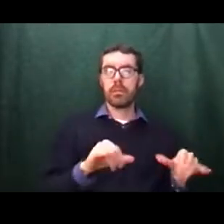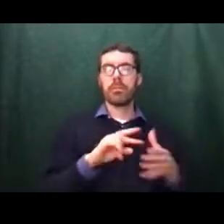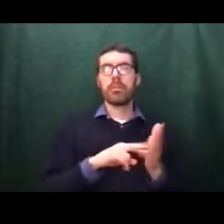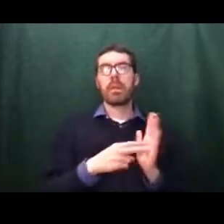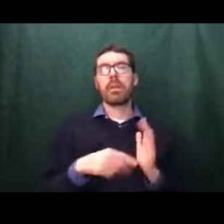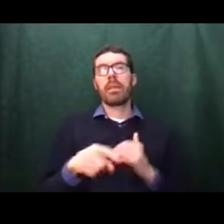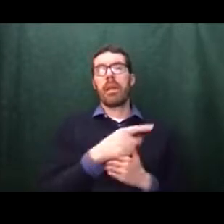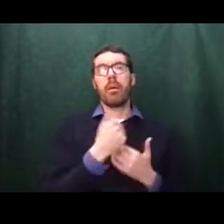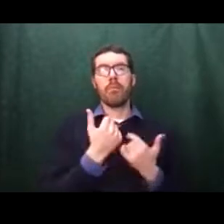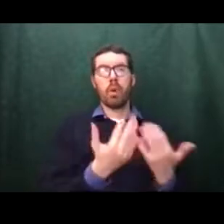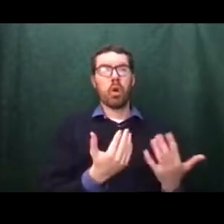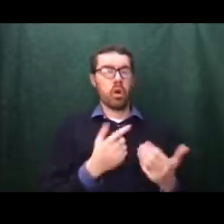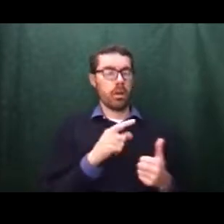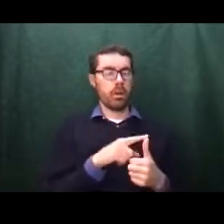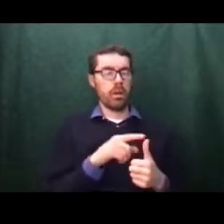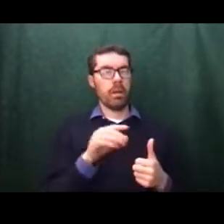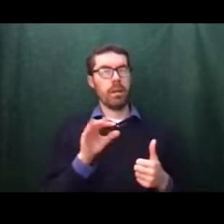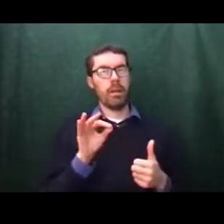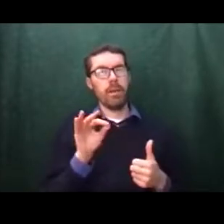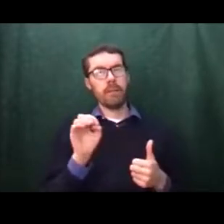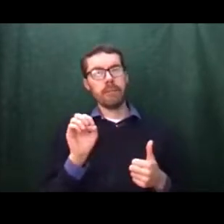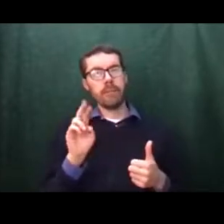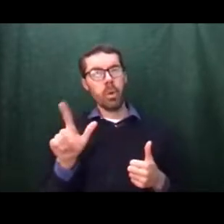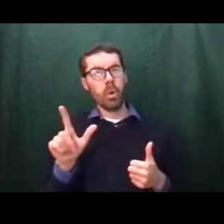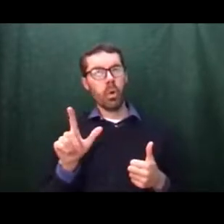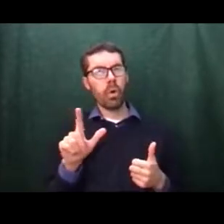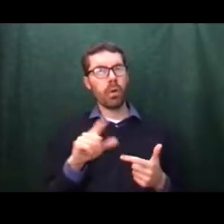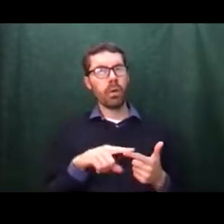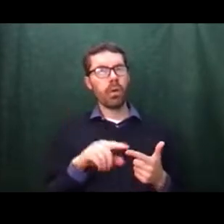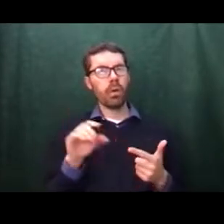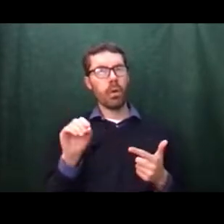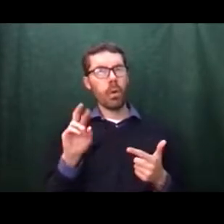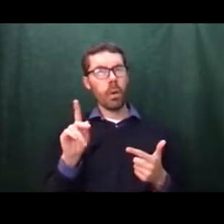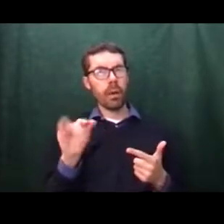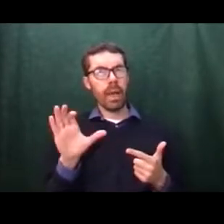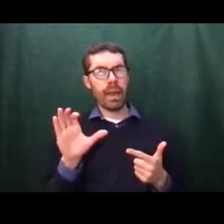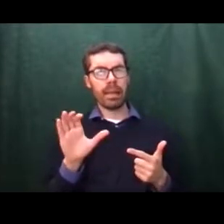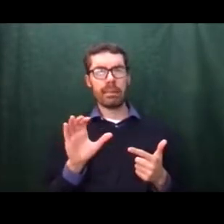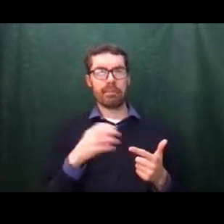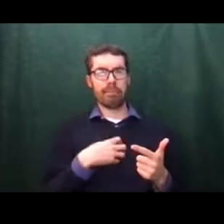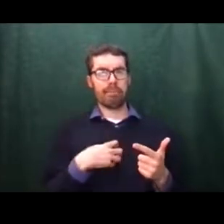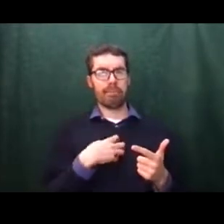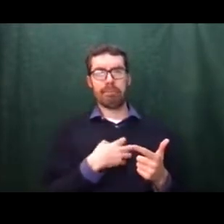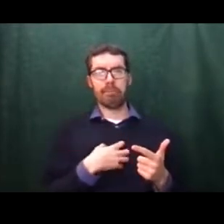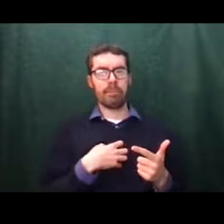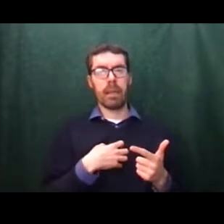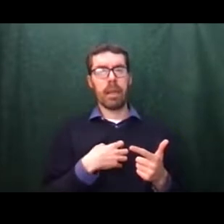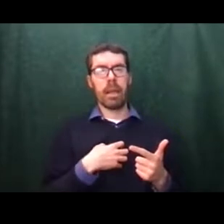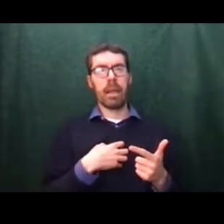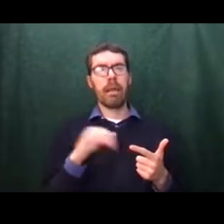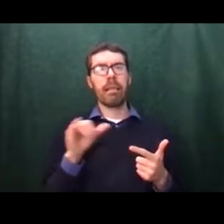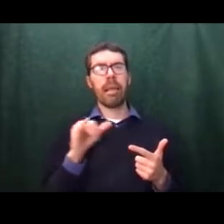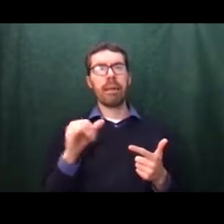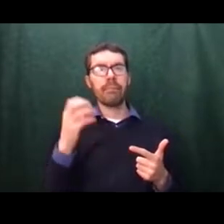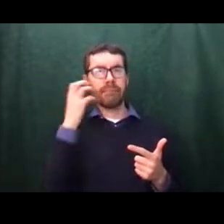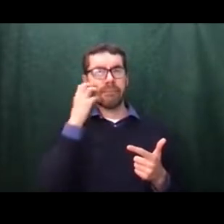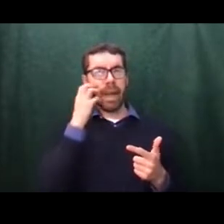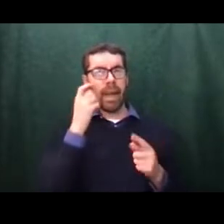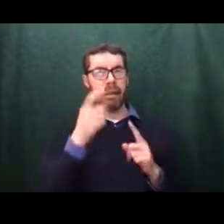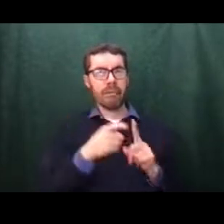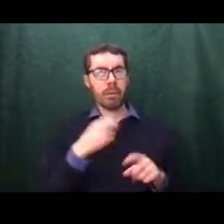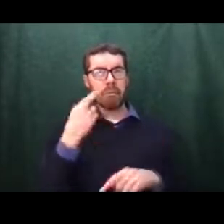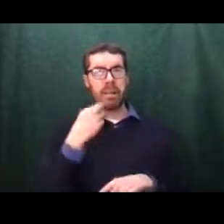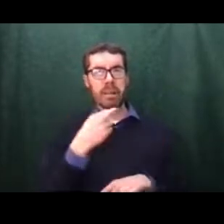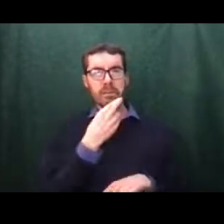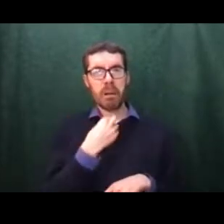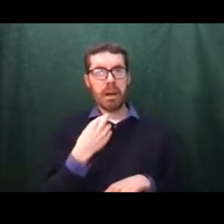they call fuels and organic. I don't know. It's yuck. It's like fat from restaurants and all sorts